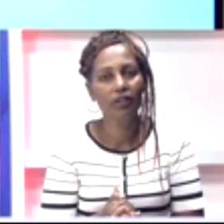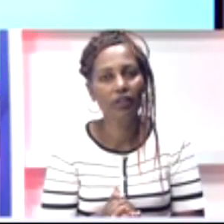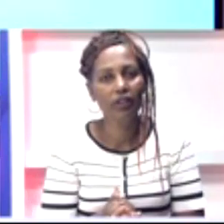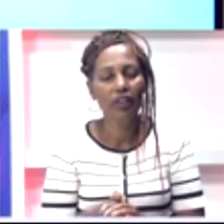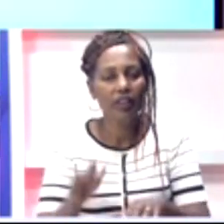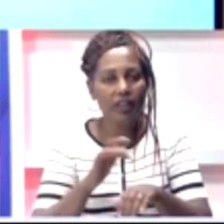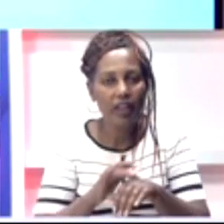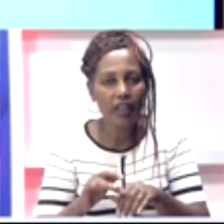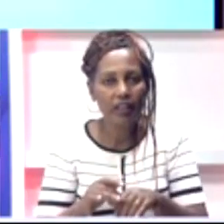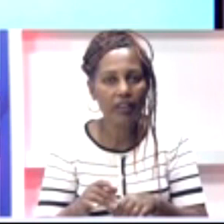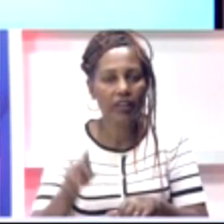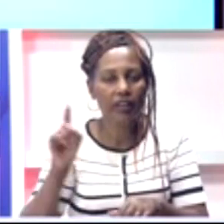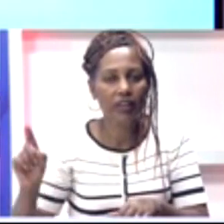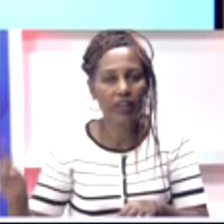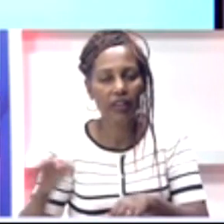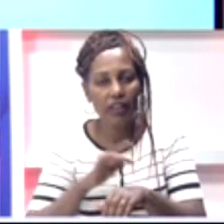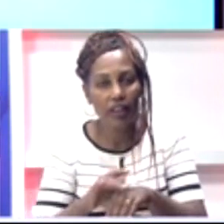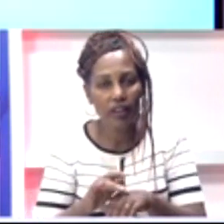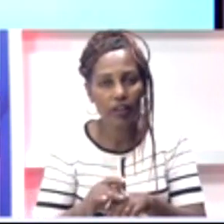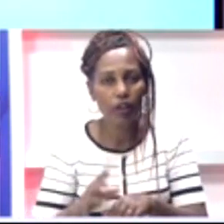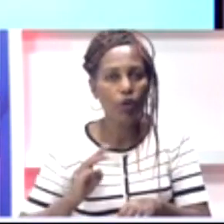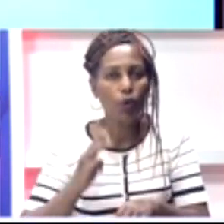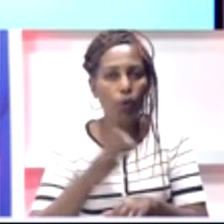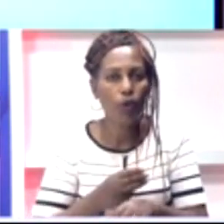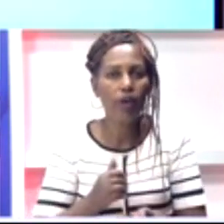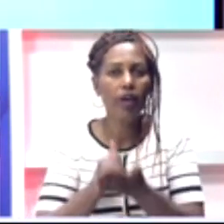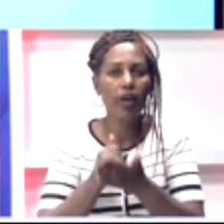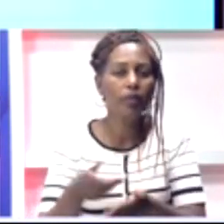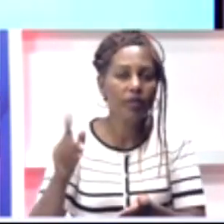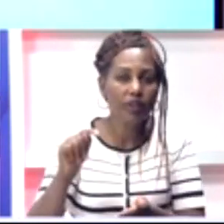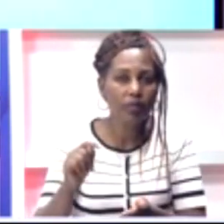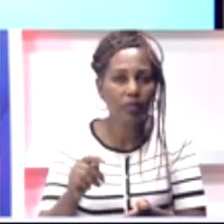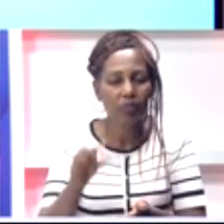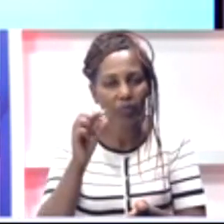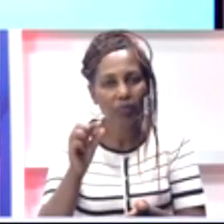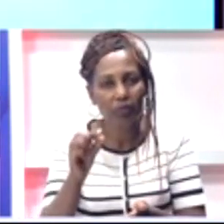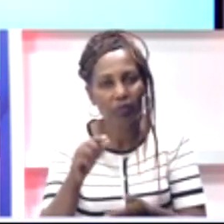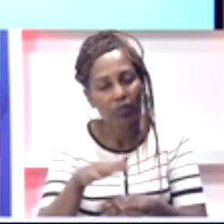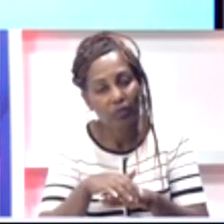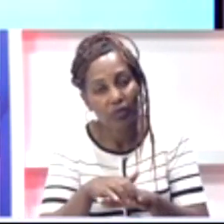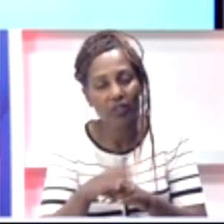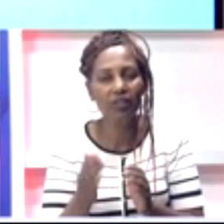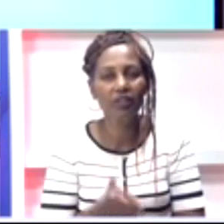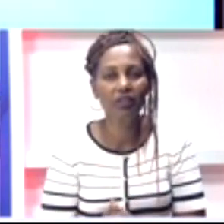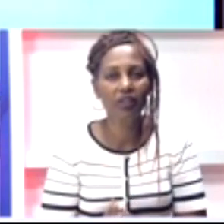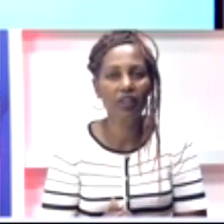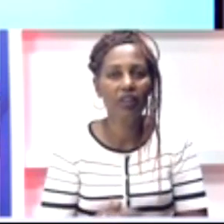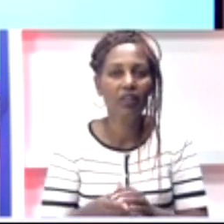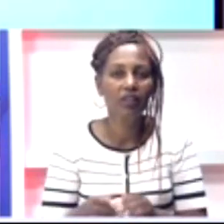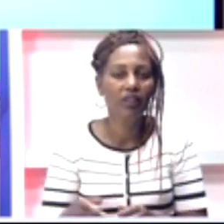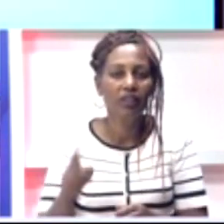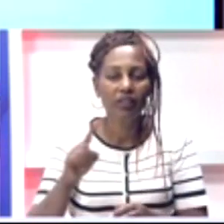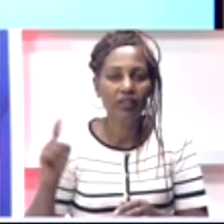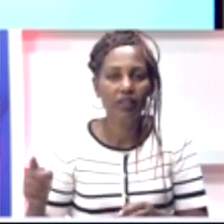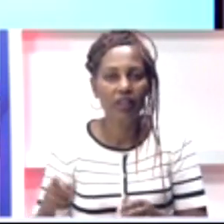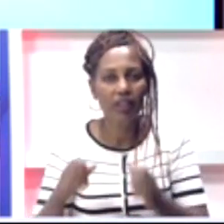They if we help them. Little is also English. That means they can use